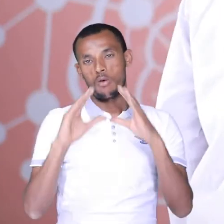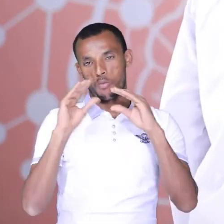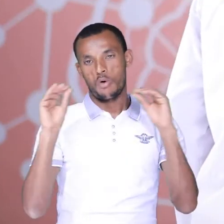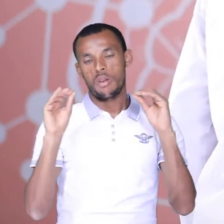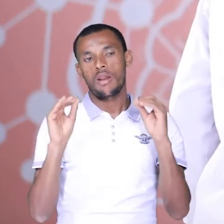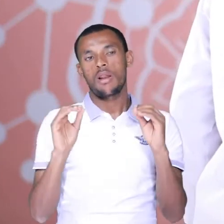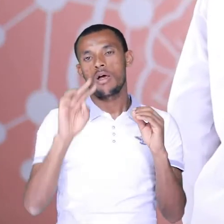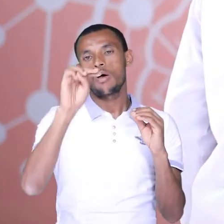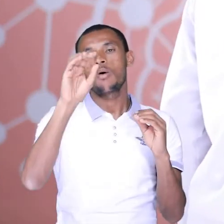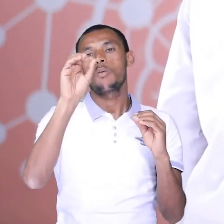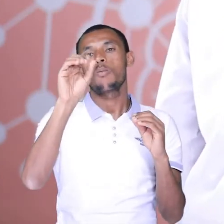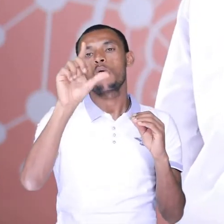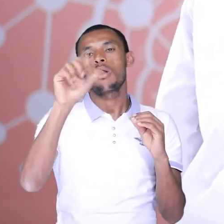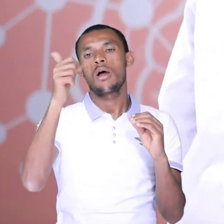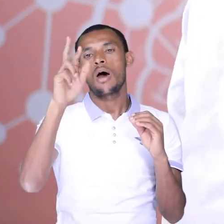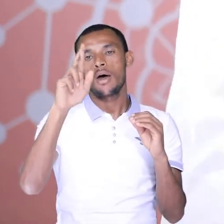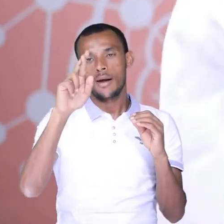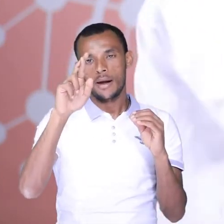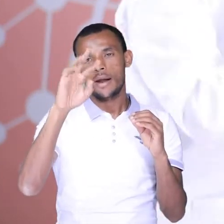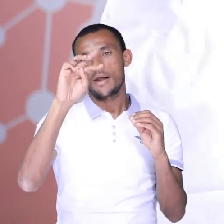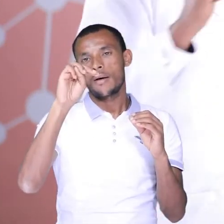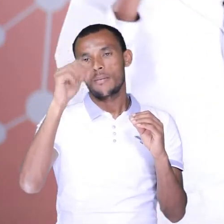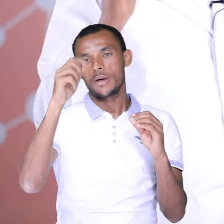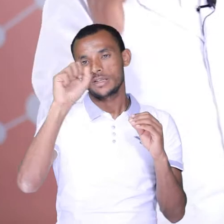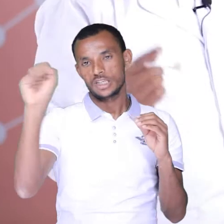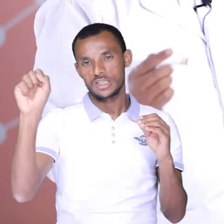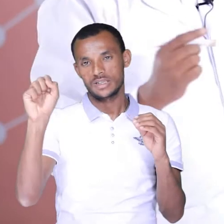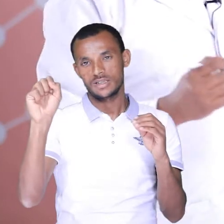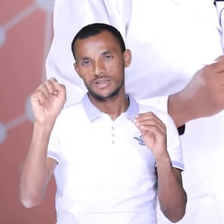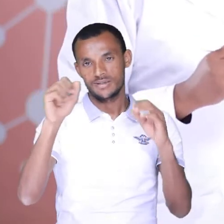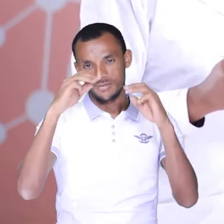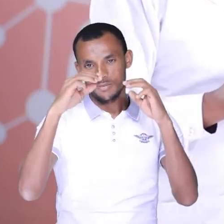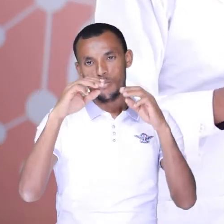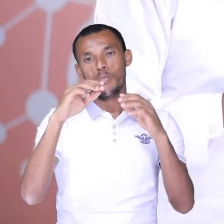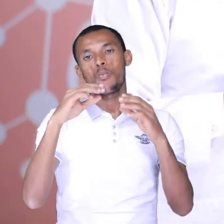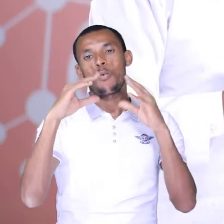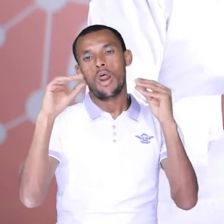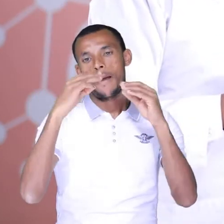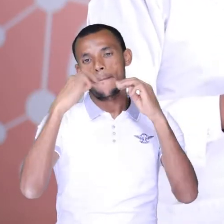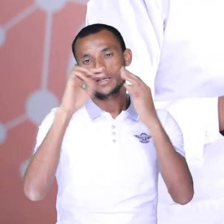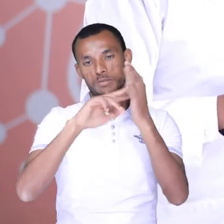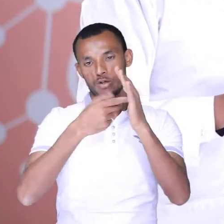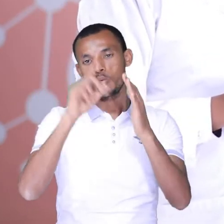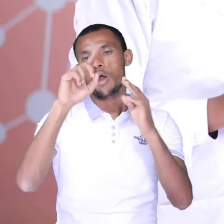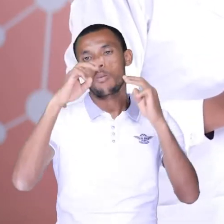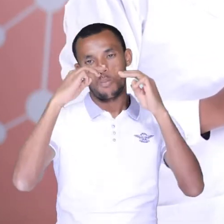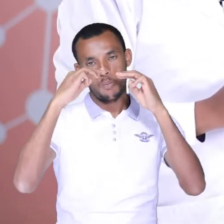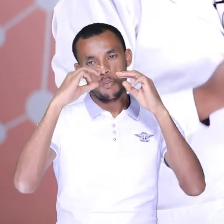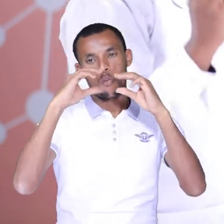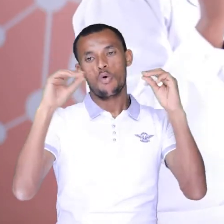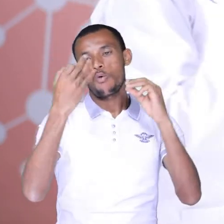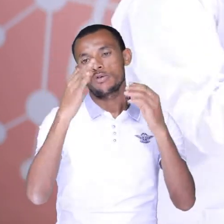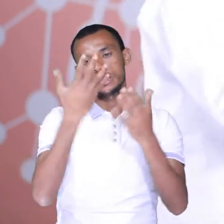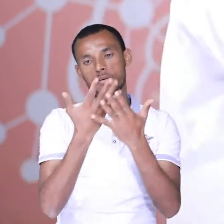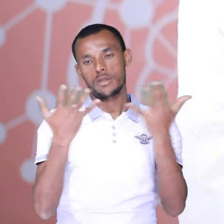means, molar mass here means the mass of 1 mole of a substance. The mass of 1 mole of a substance.